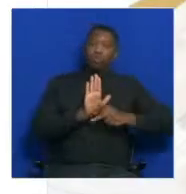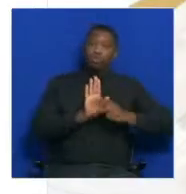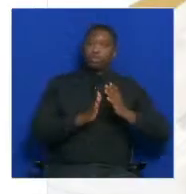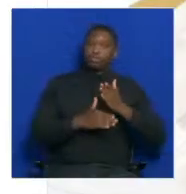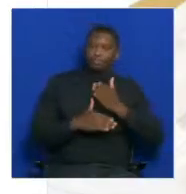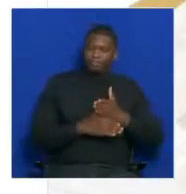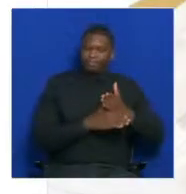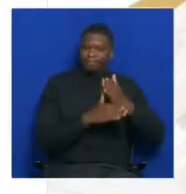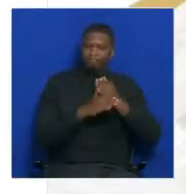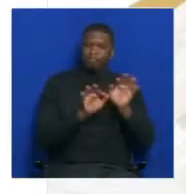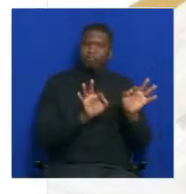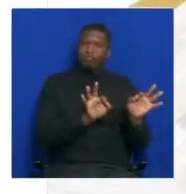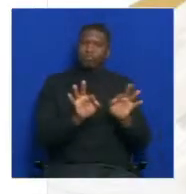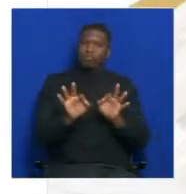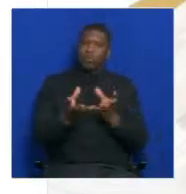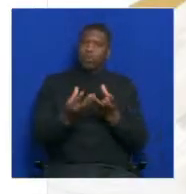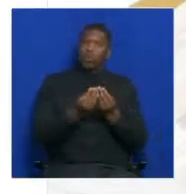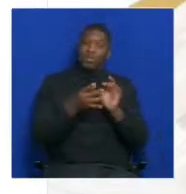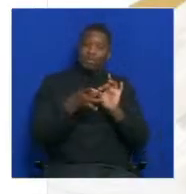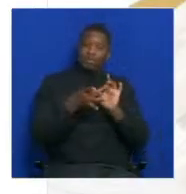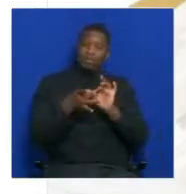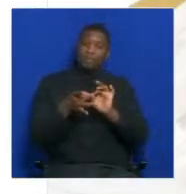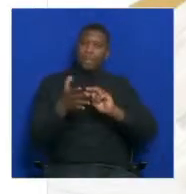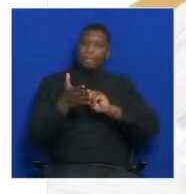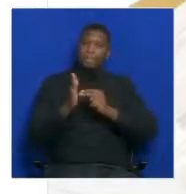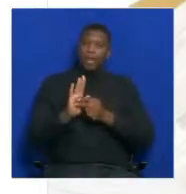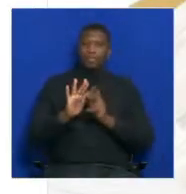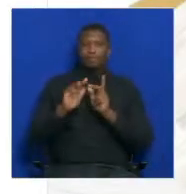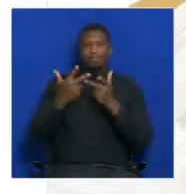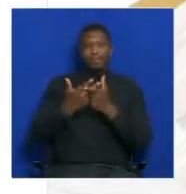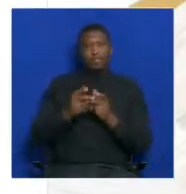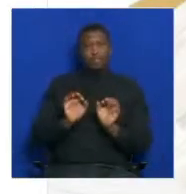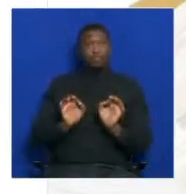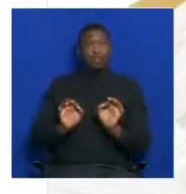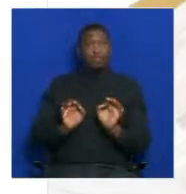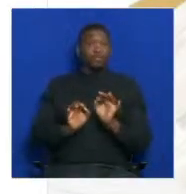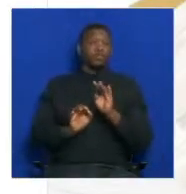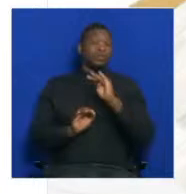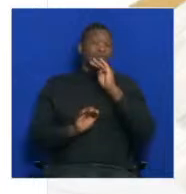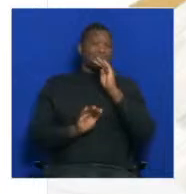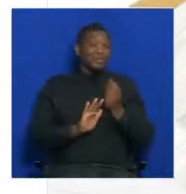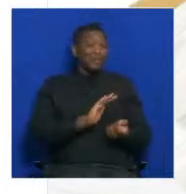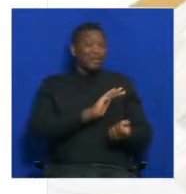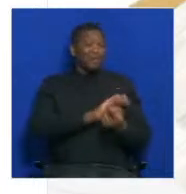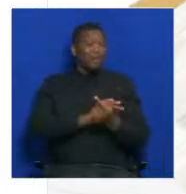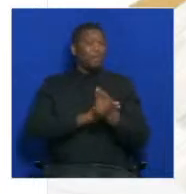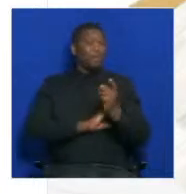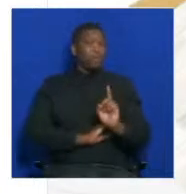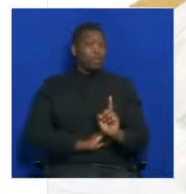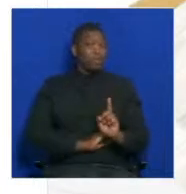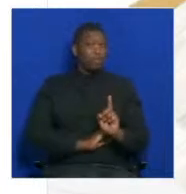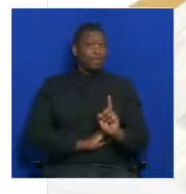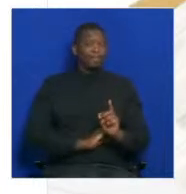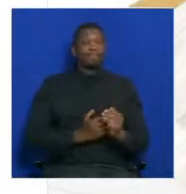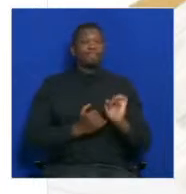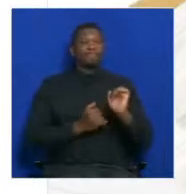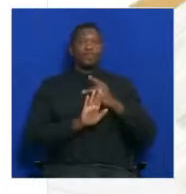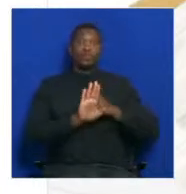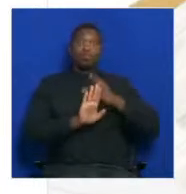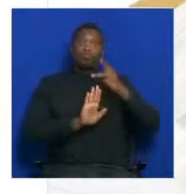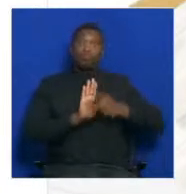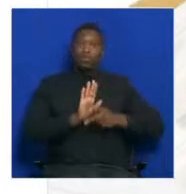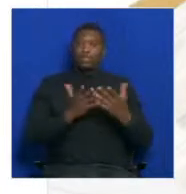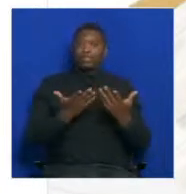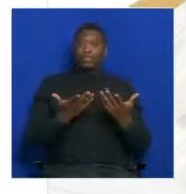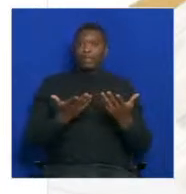the plans. So in practice, what would happen is that the project managers would